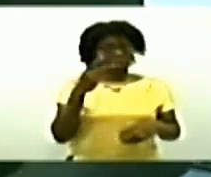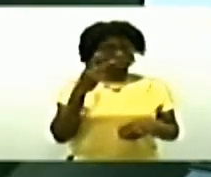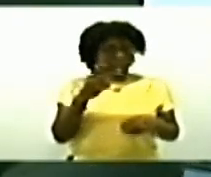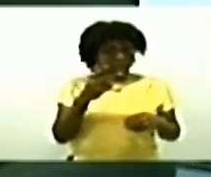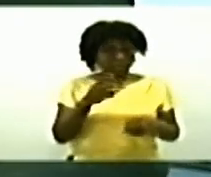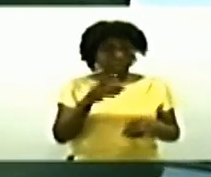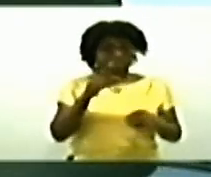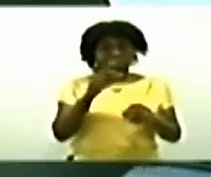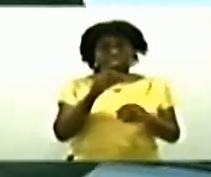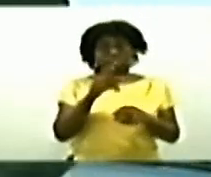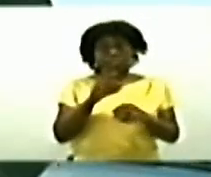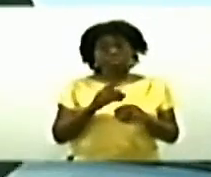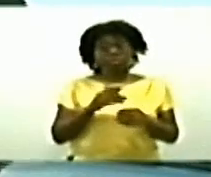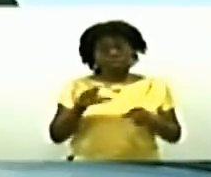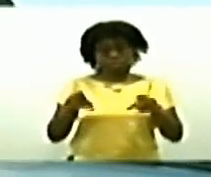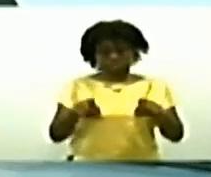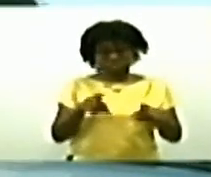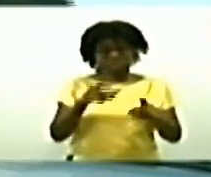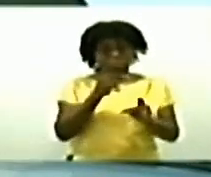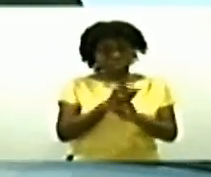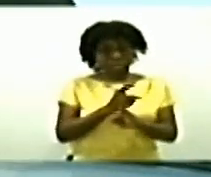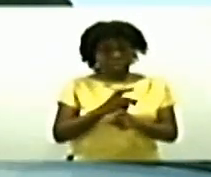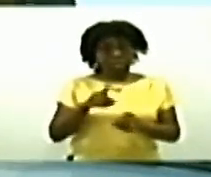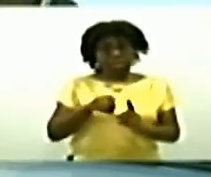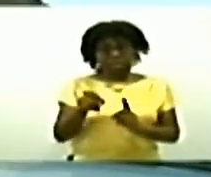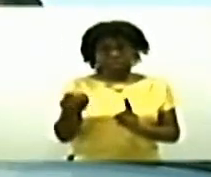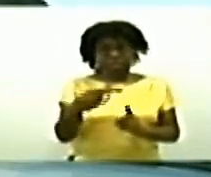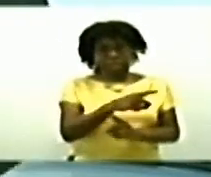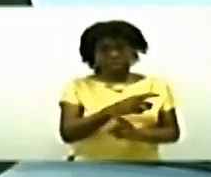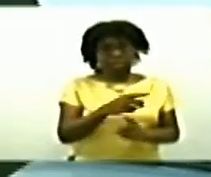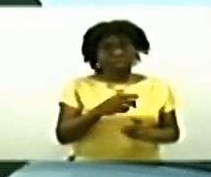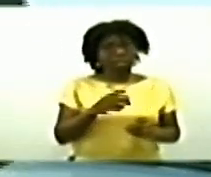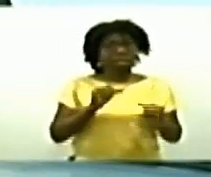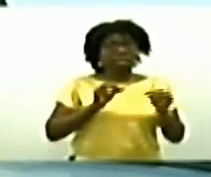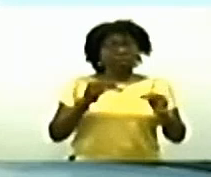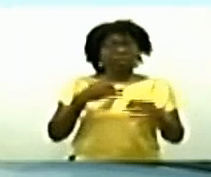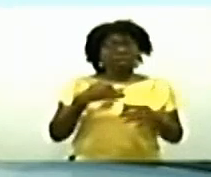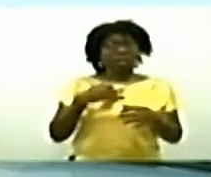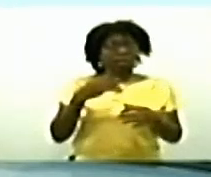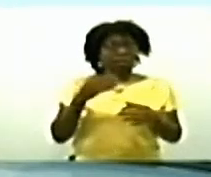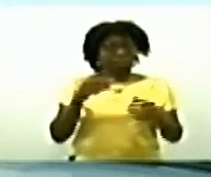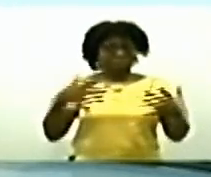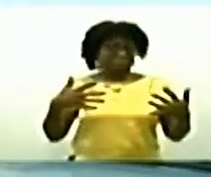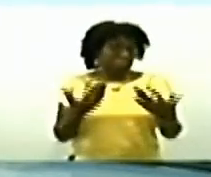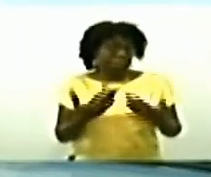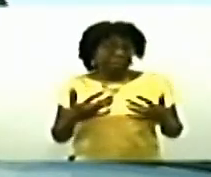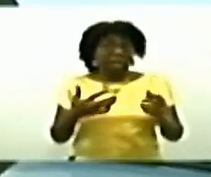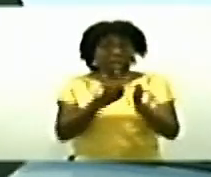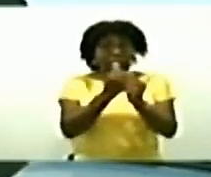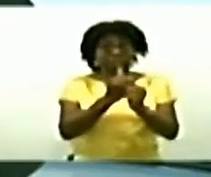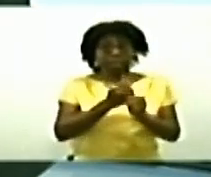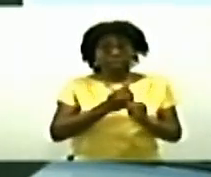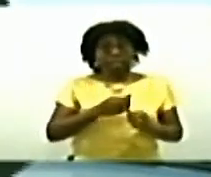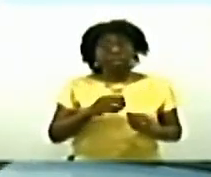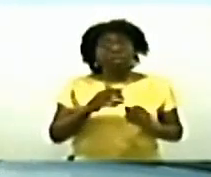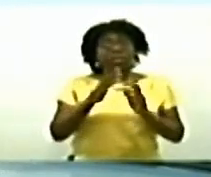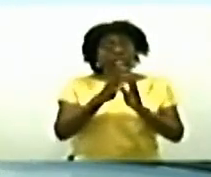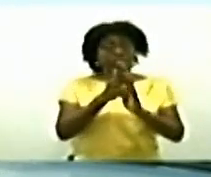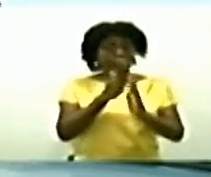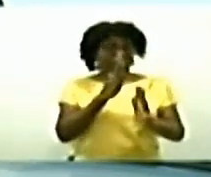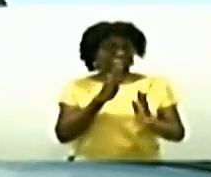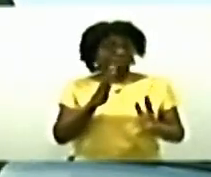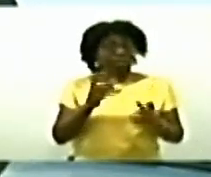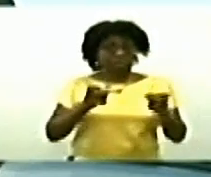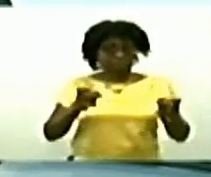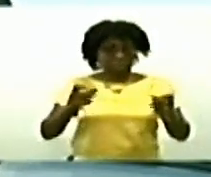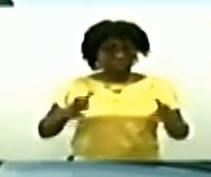saying that if for some reason you have an accident in a particular area, traffic wardens do have the power to detour the traffic in order